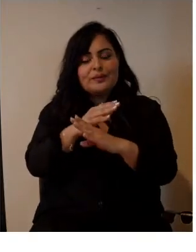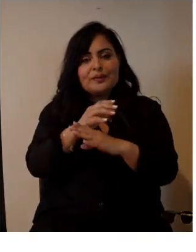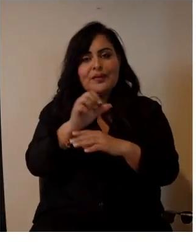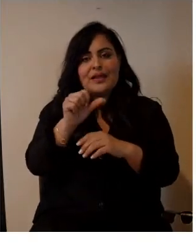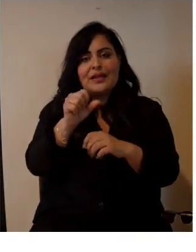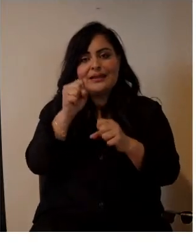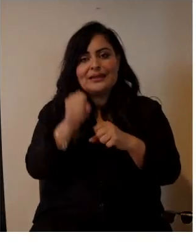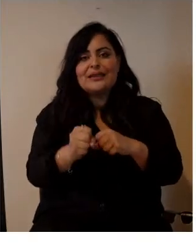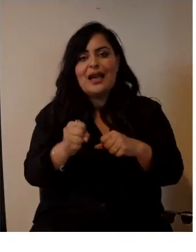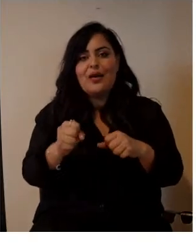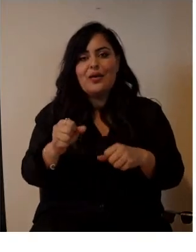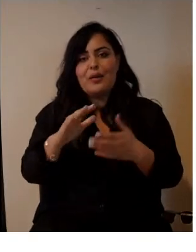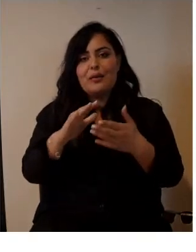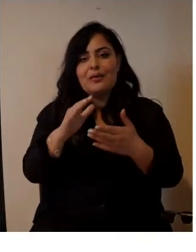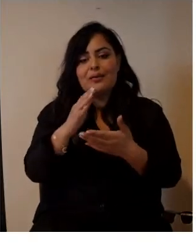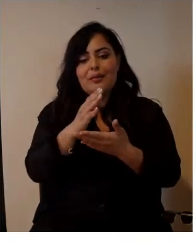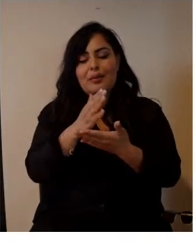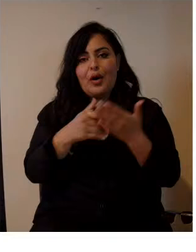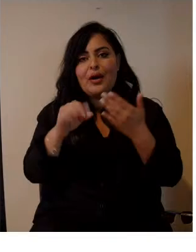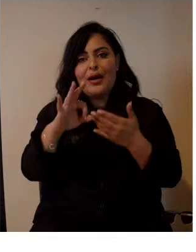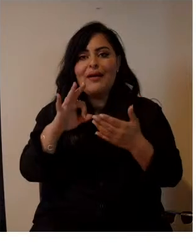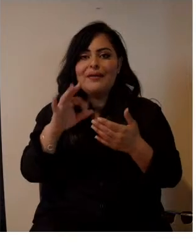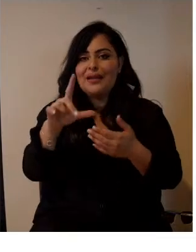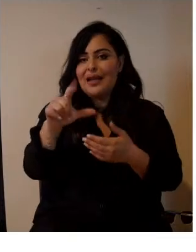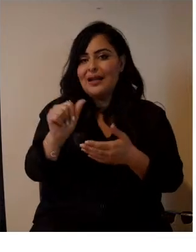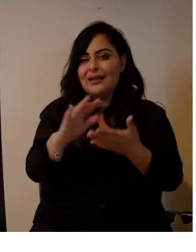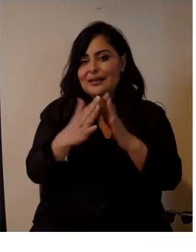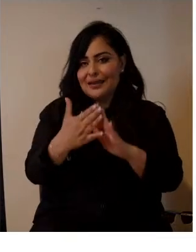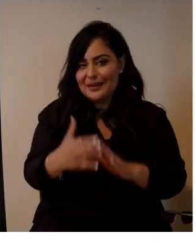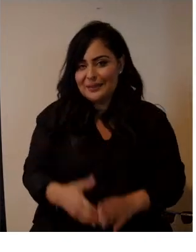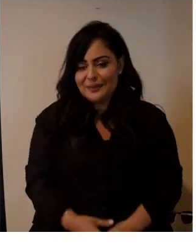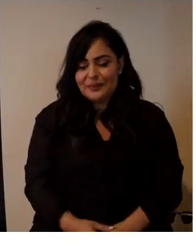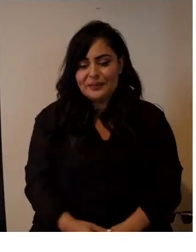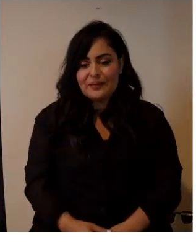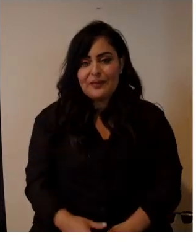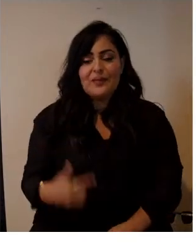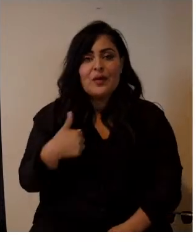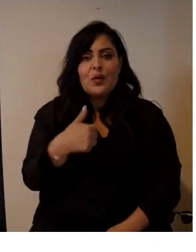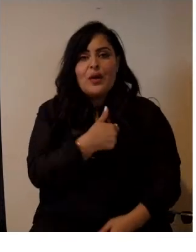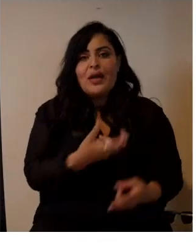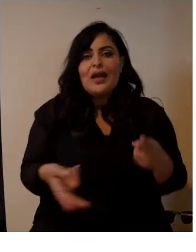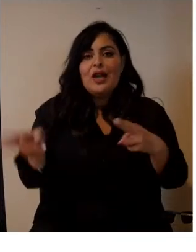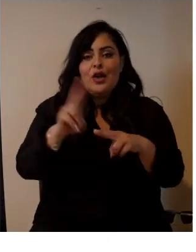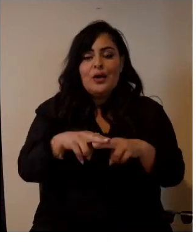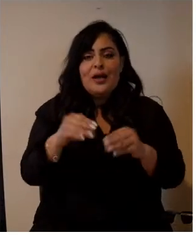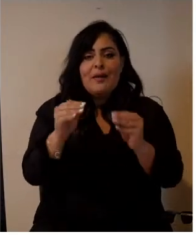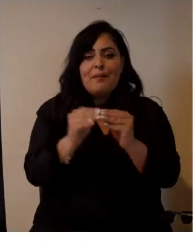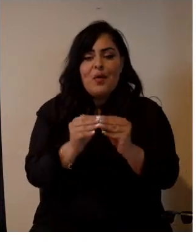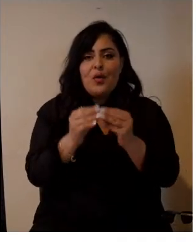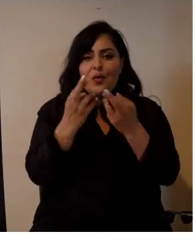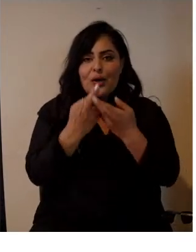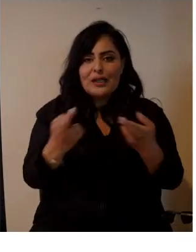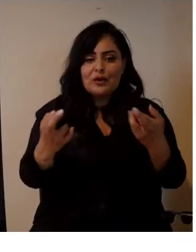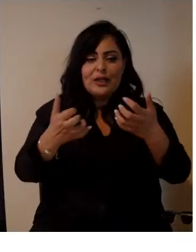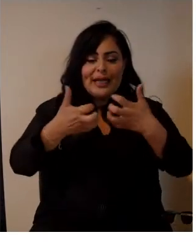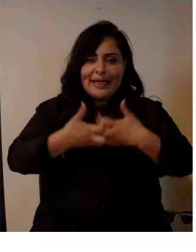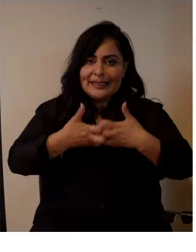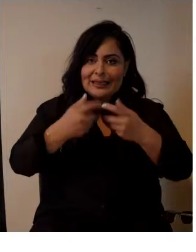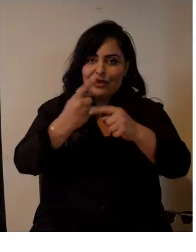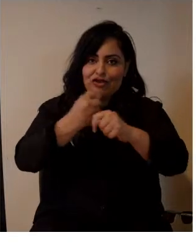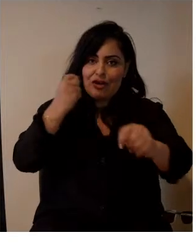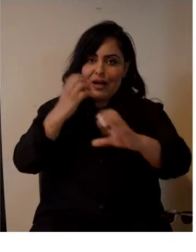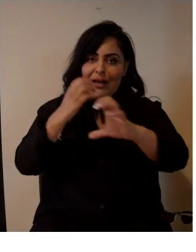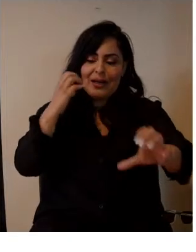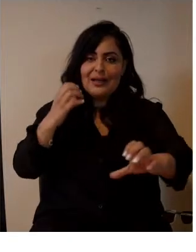southern portion of the state of California. So with that, we're increasing the amount of resources that are coming in, whether it be engines, water